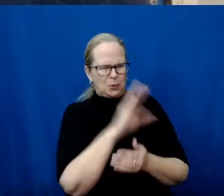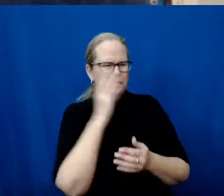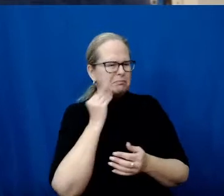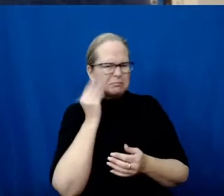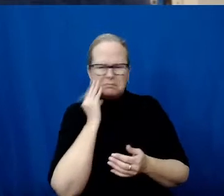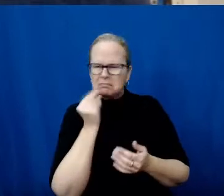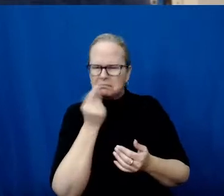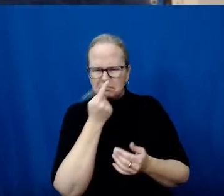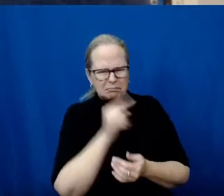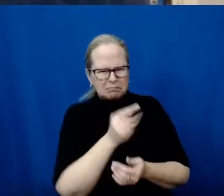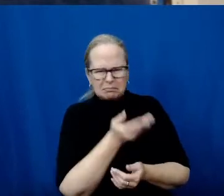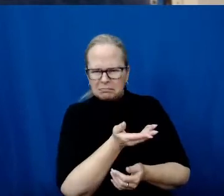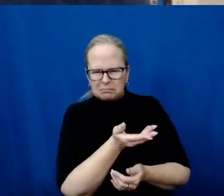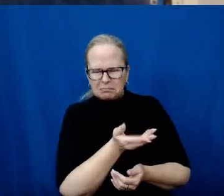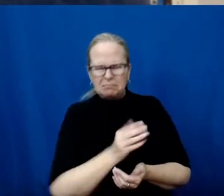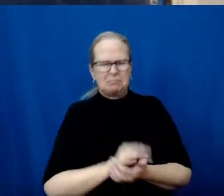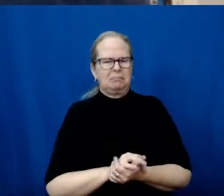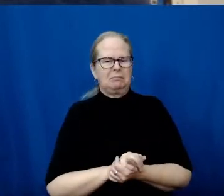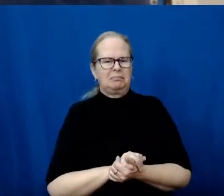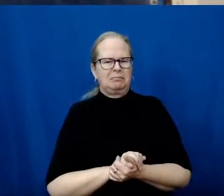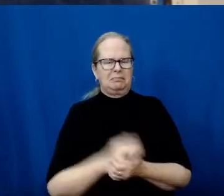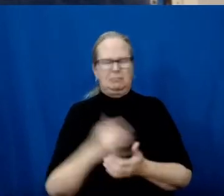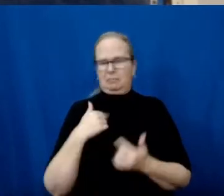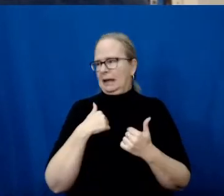well, one, I suppose,